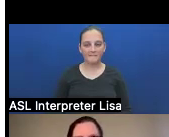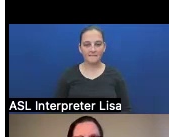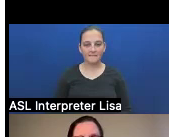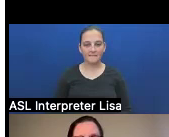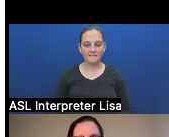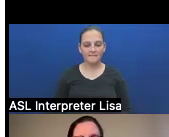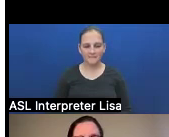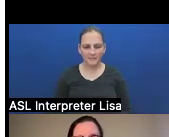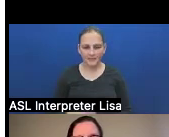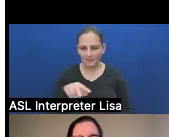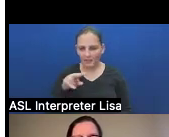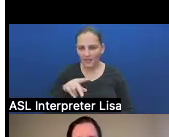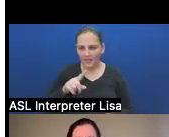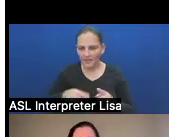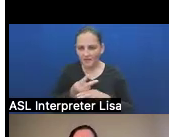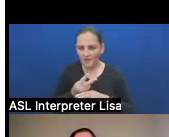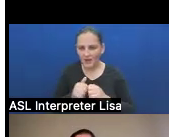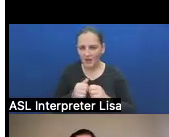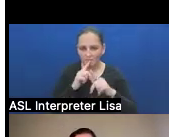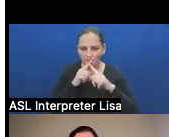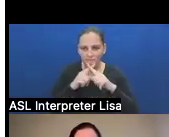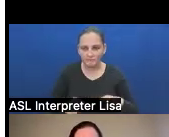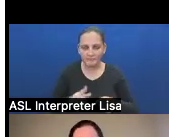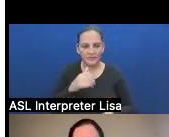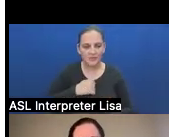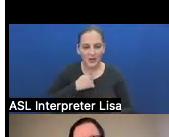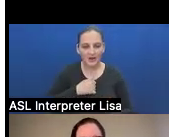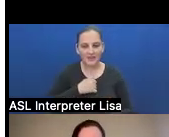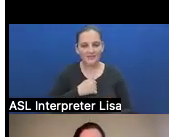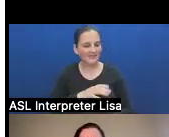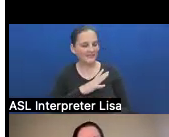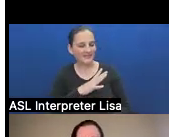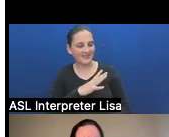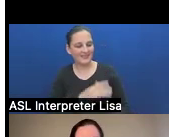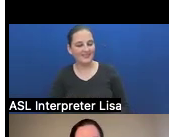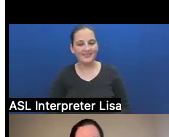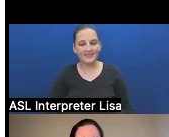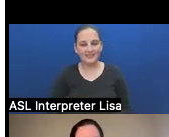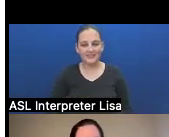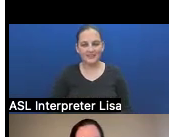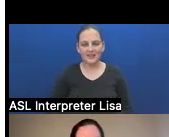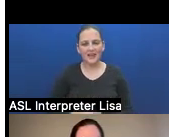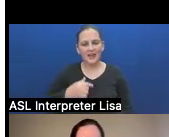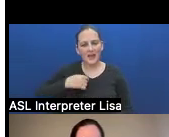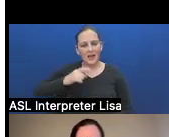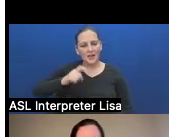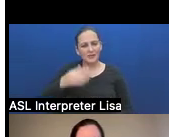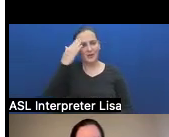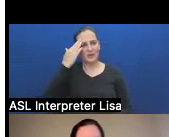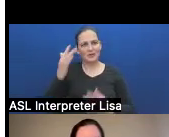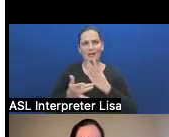I couldn't figure out how to unmute. I'm sorry about that. That's Should be able to use technology.